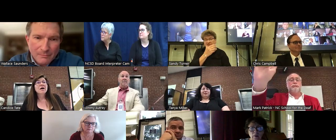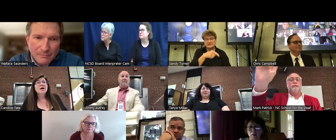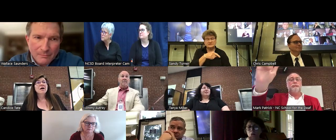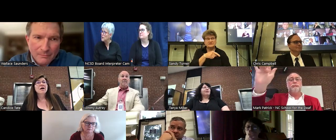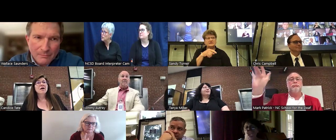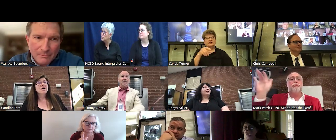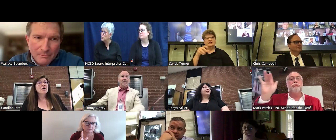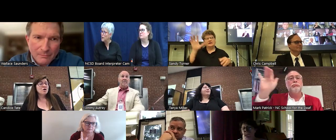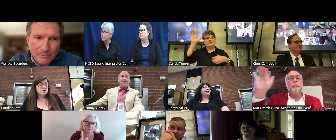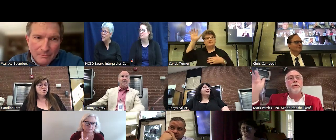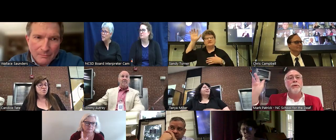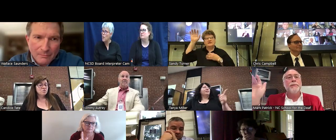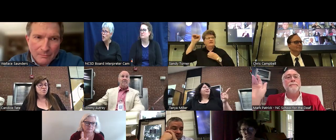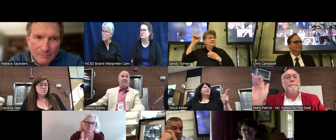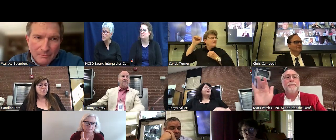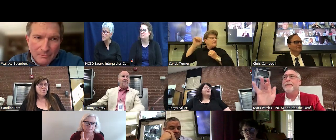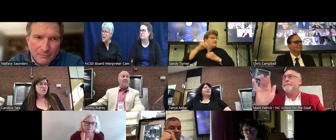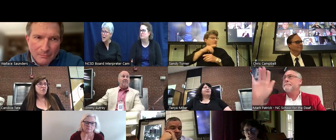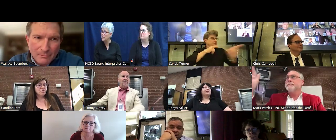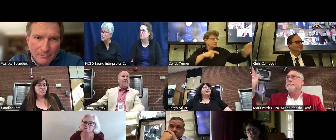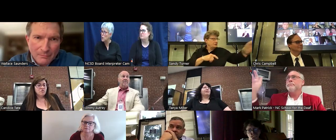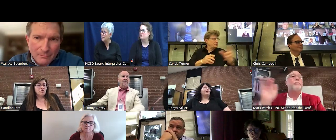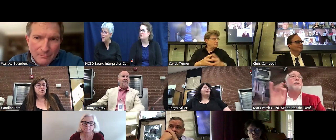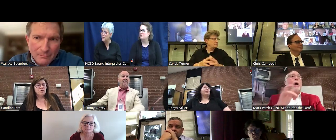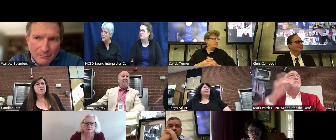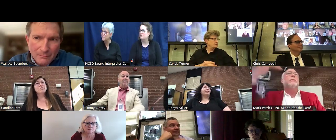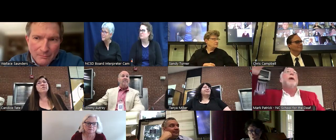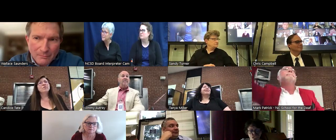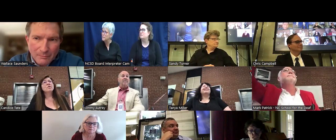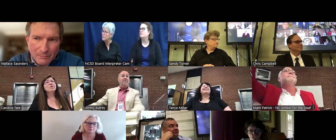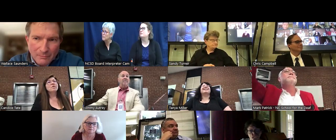This is, okay, this is. Mark is signing 25th.